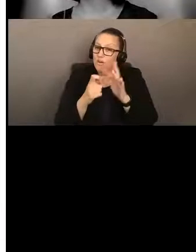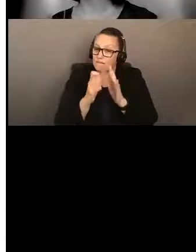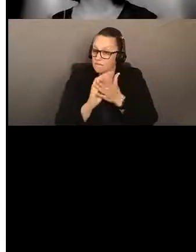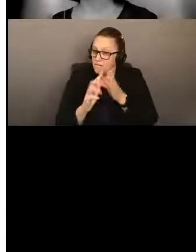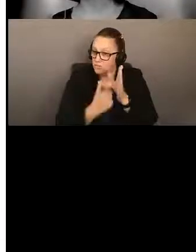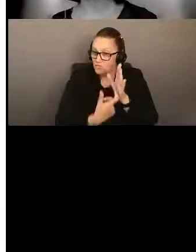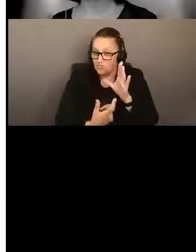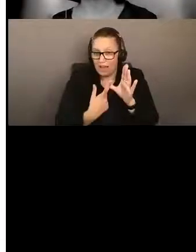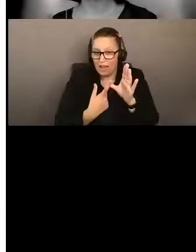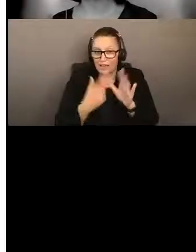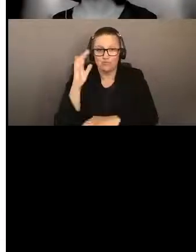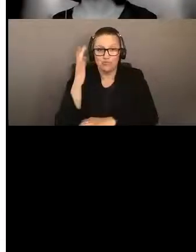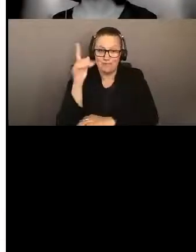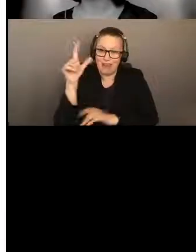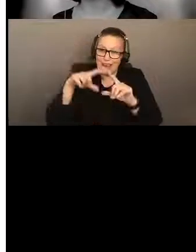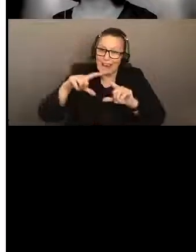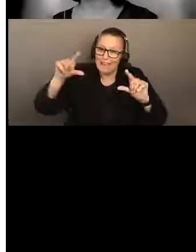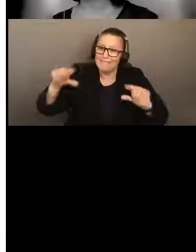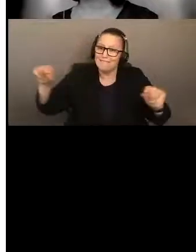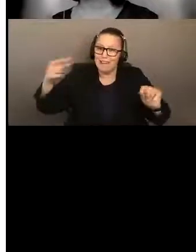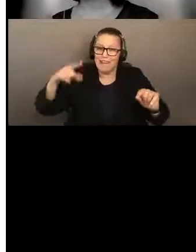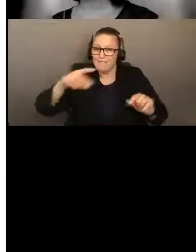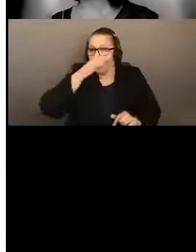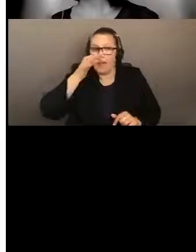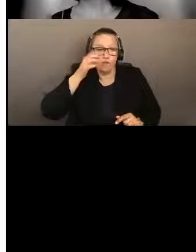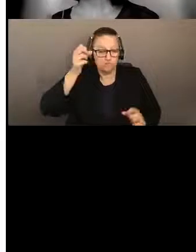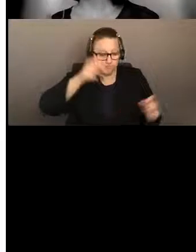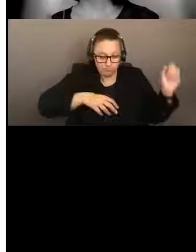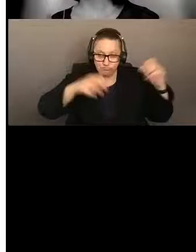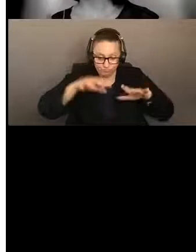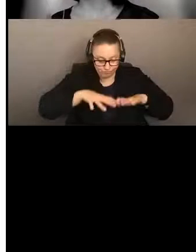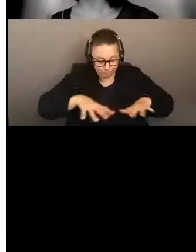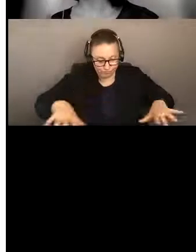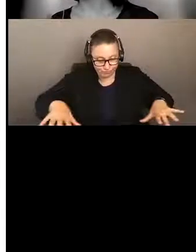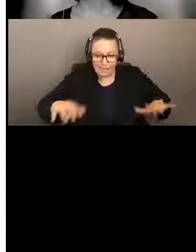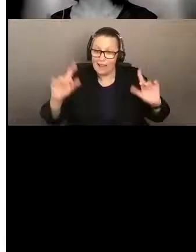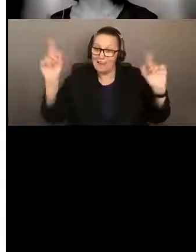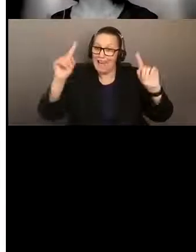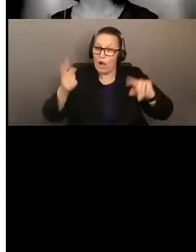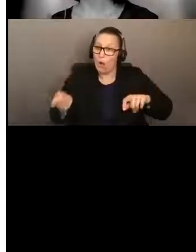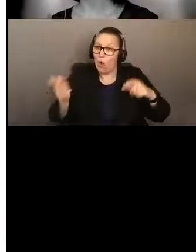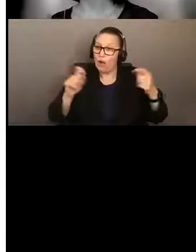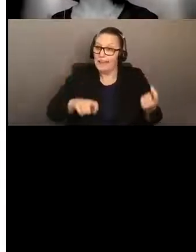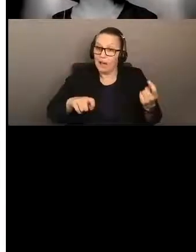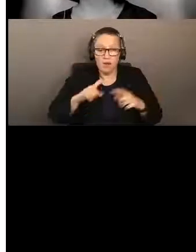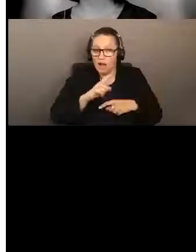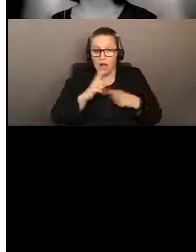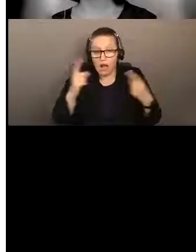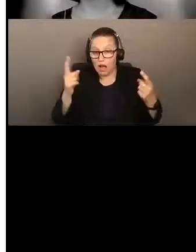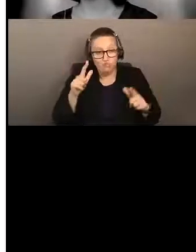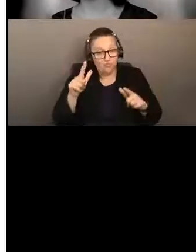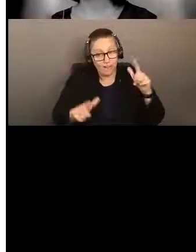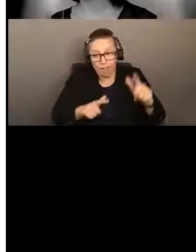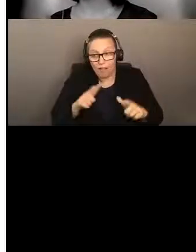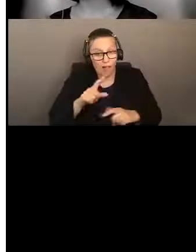flowering in the streets of inner Sydney at the moment. As we are stuck in lockdown and unable to travel or show our wonderful collection to you in